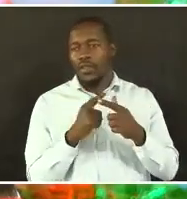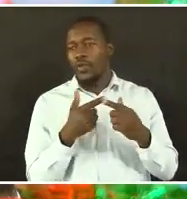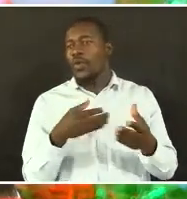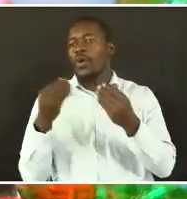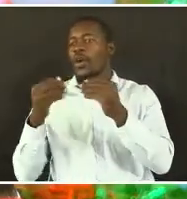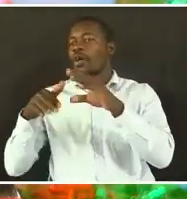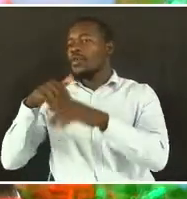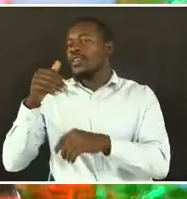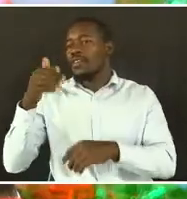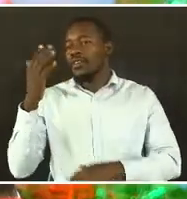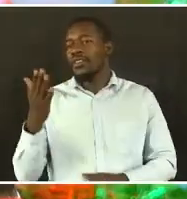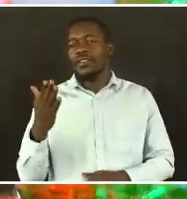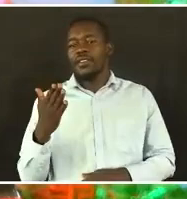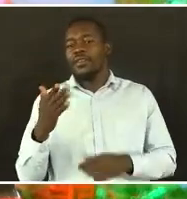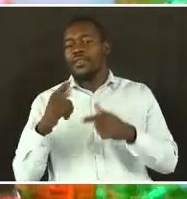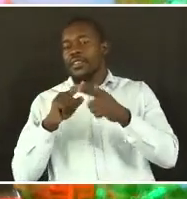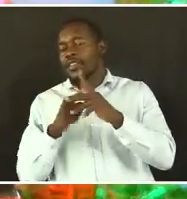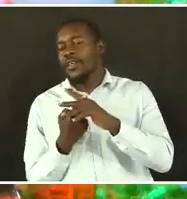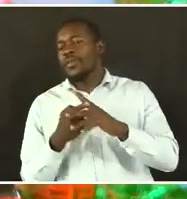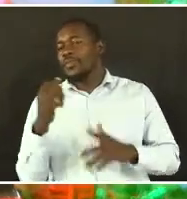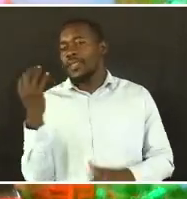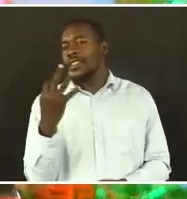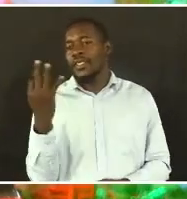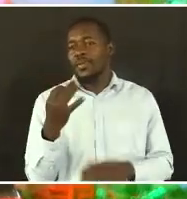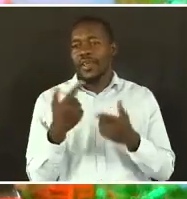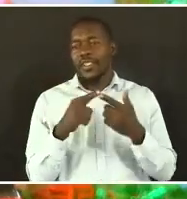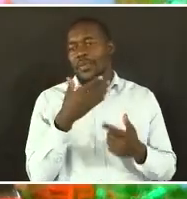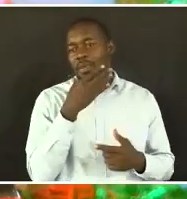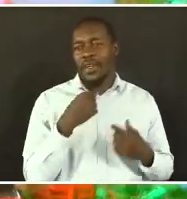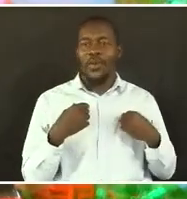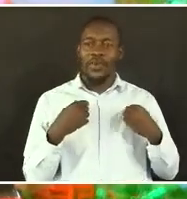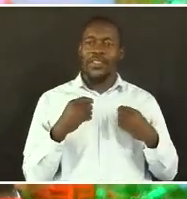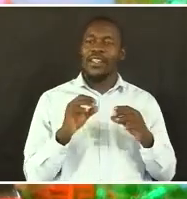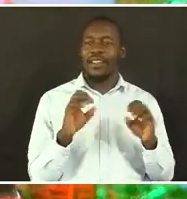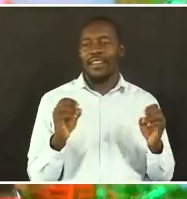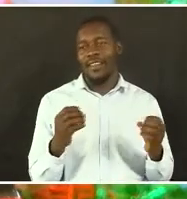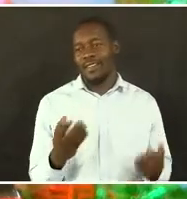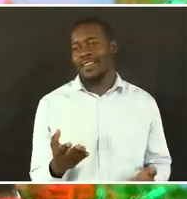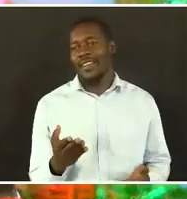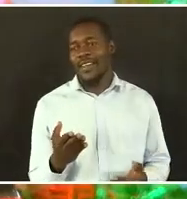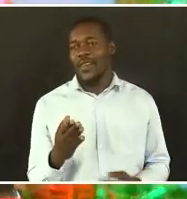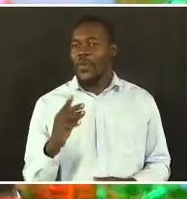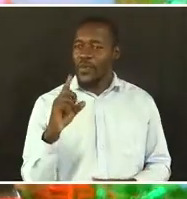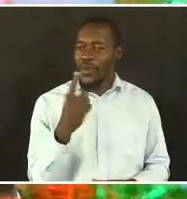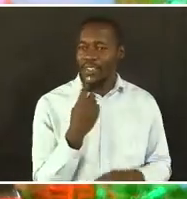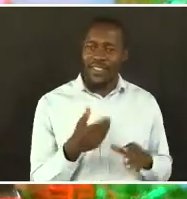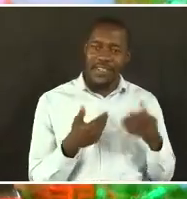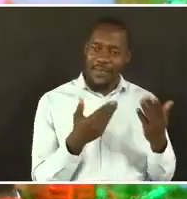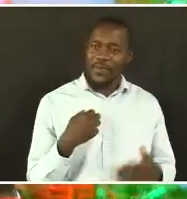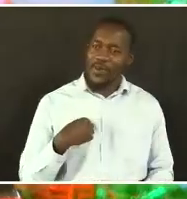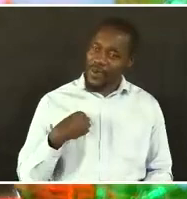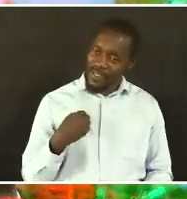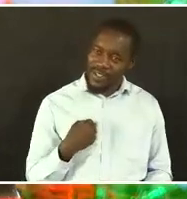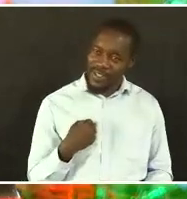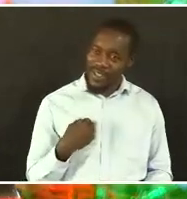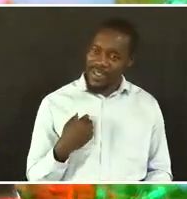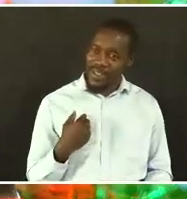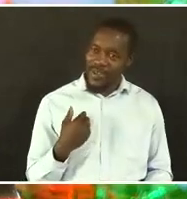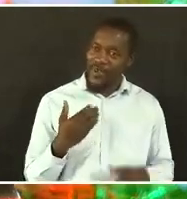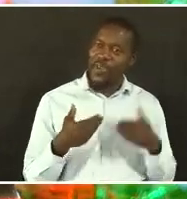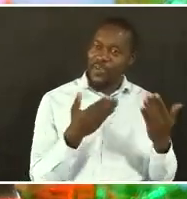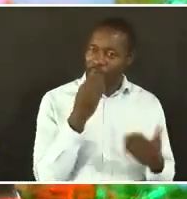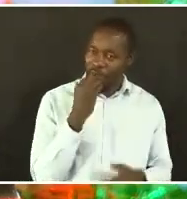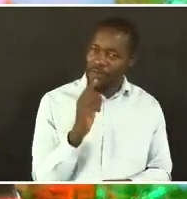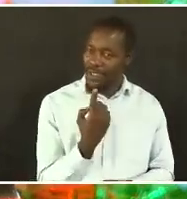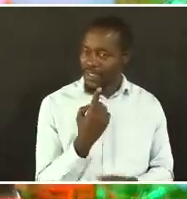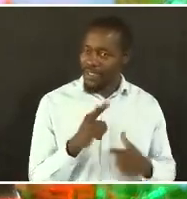on heavenly things. Hey, we are living on earth. Though we are heavenly minded, but we are living on earth. We must be relevant to